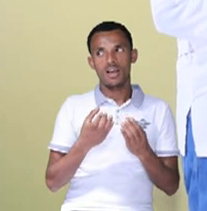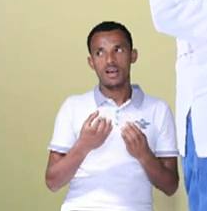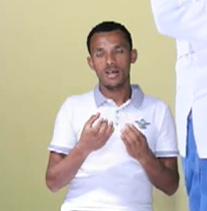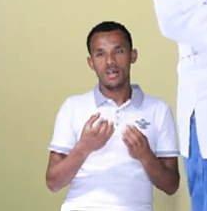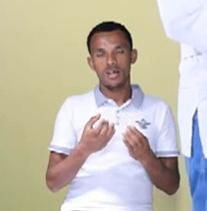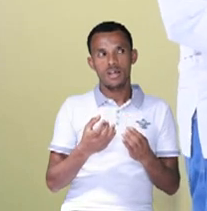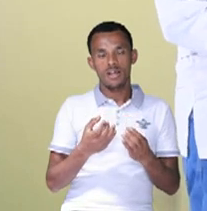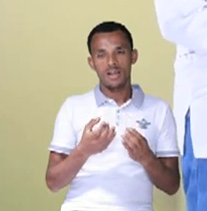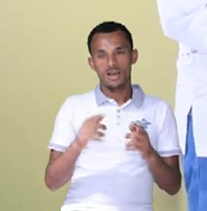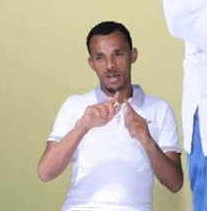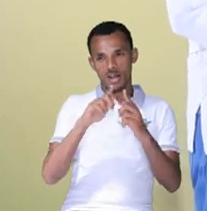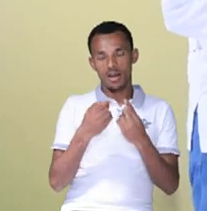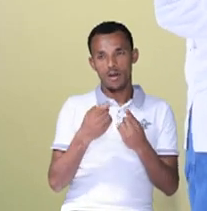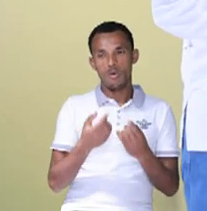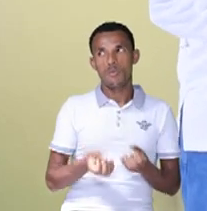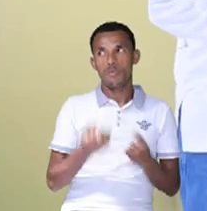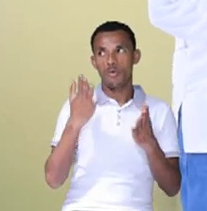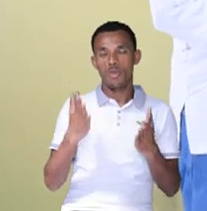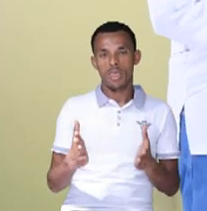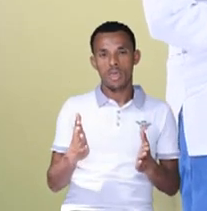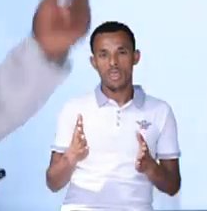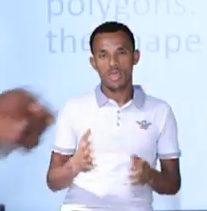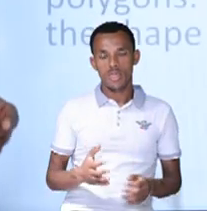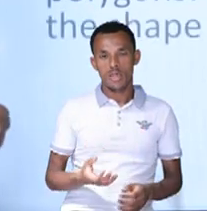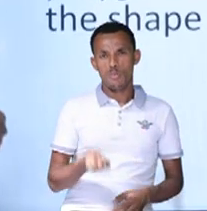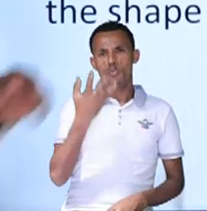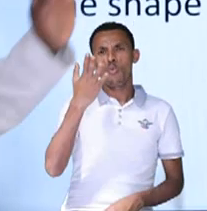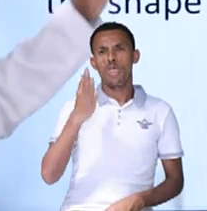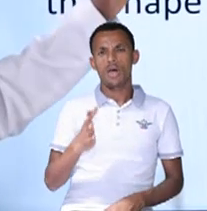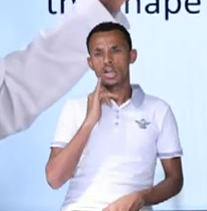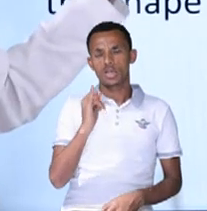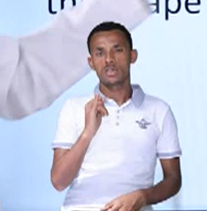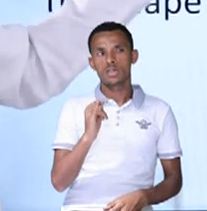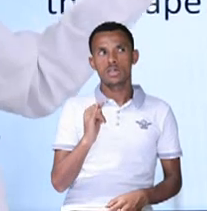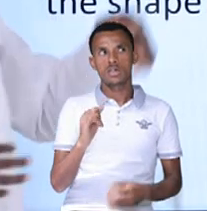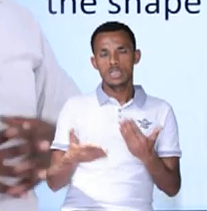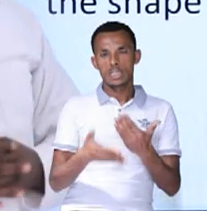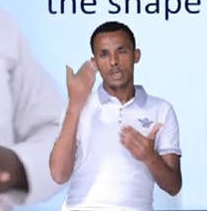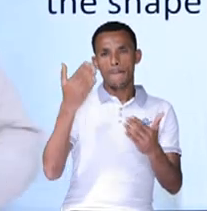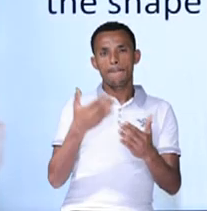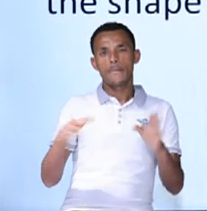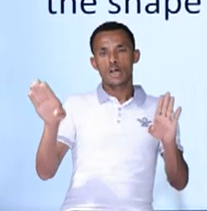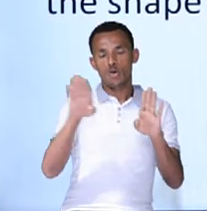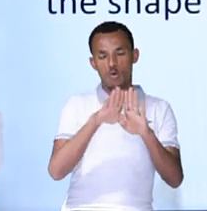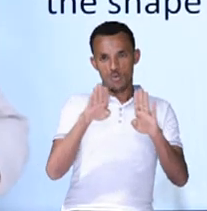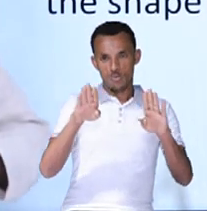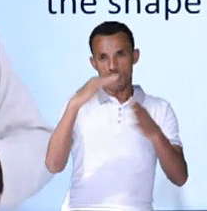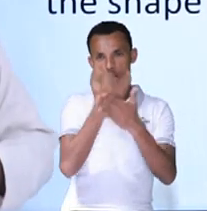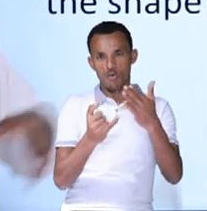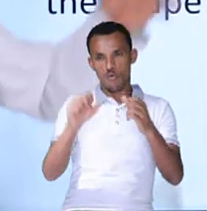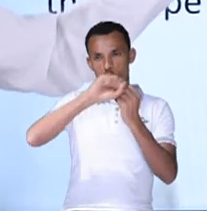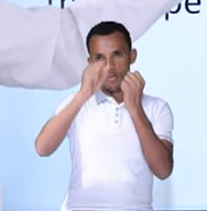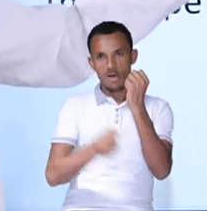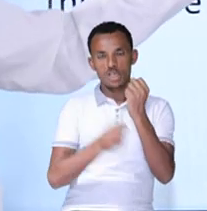the last grade? What does it mean, polygon? Polygon is a simple closed plane figure